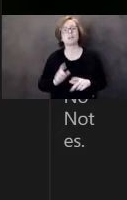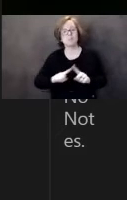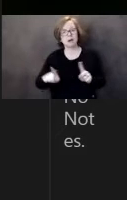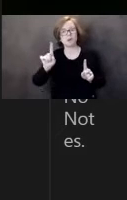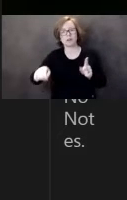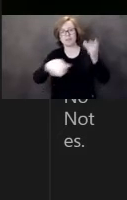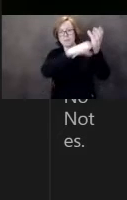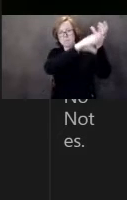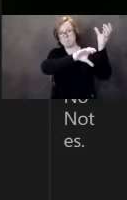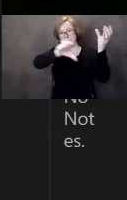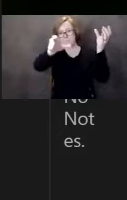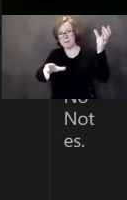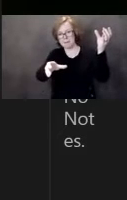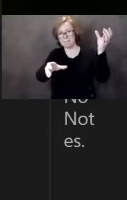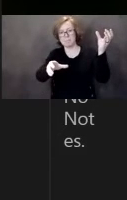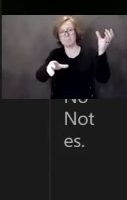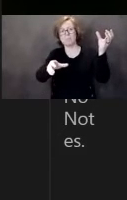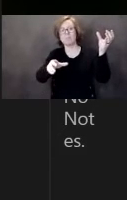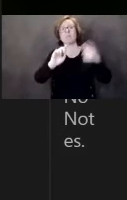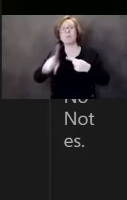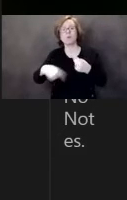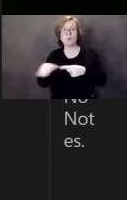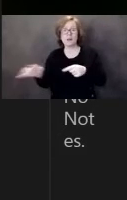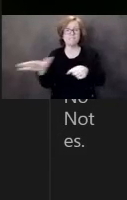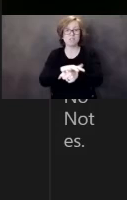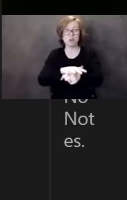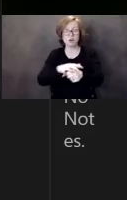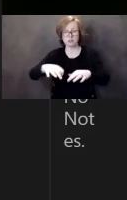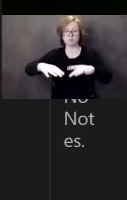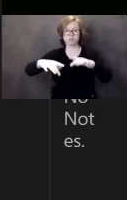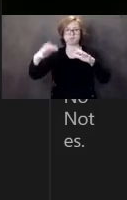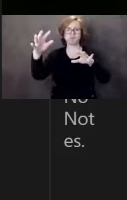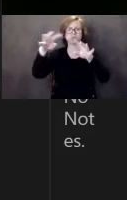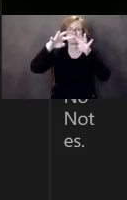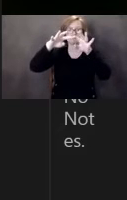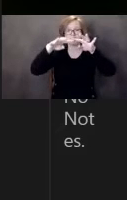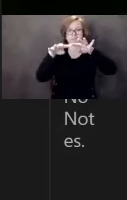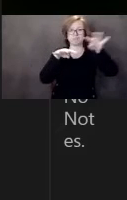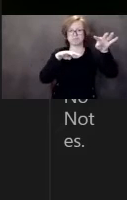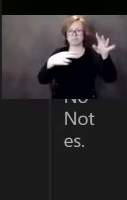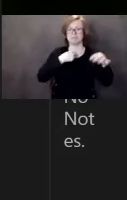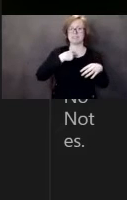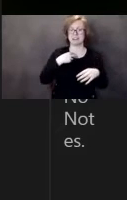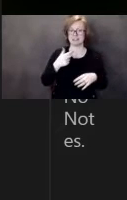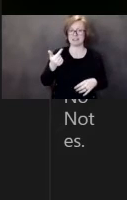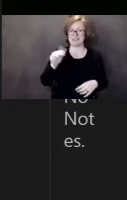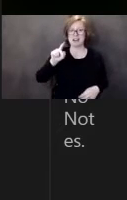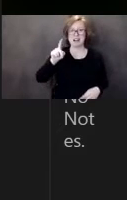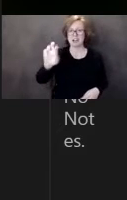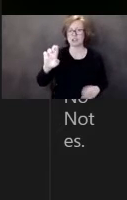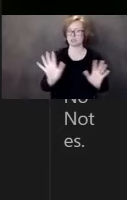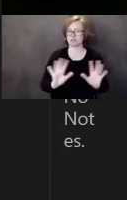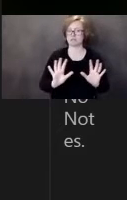full, it would back up into the gutter. You don't want that. And so it just runs out onto the ground. So anyway, I just like to mention that that's not absolutely just